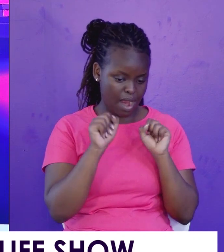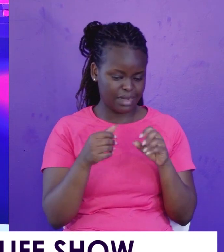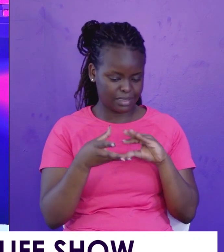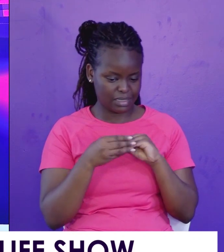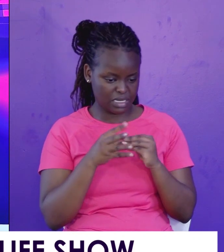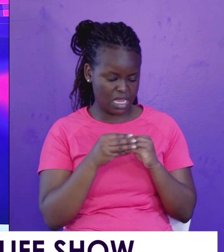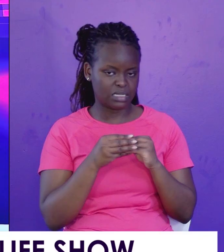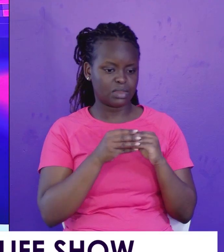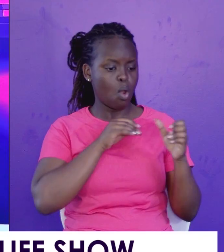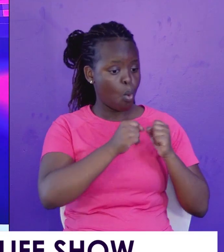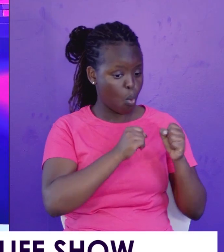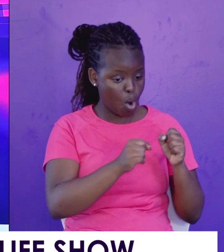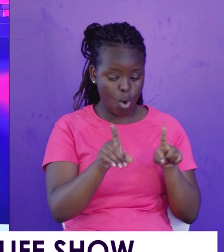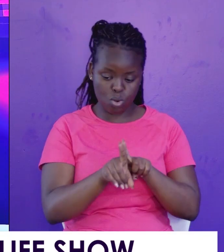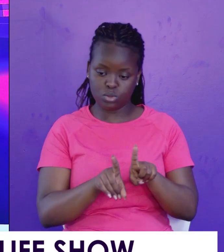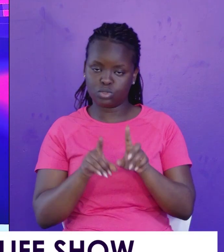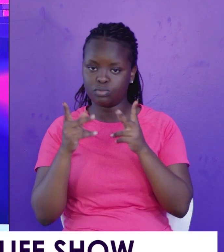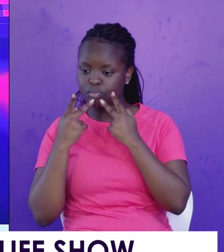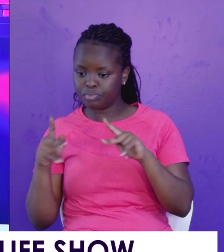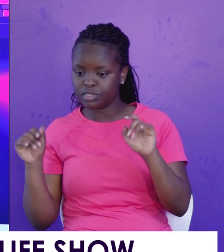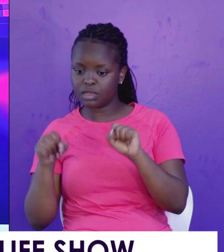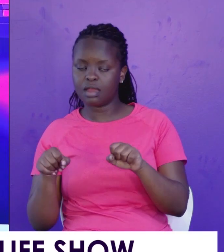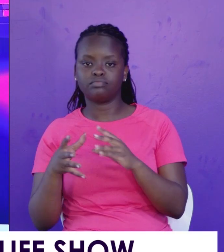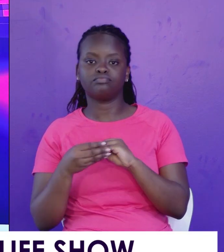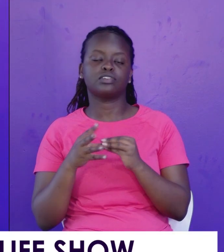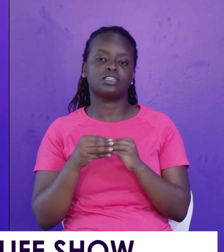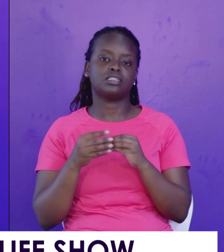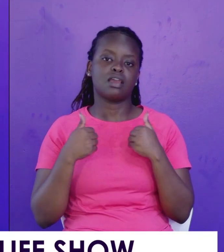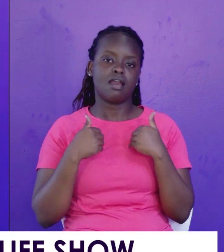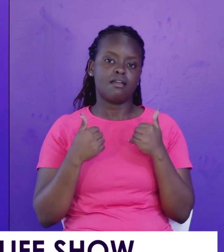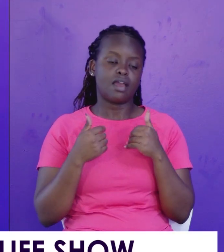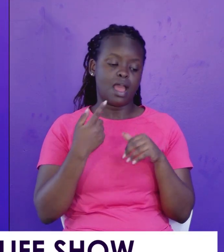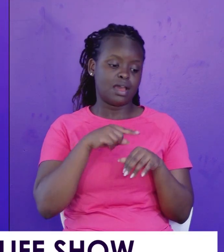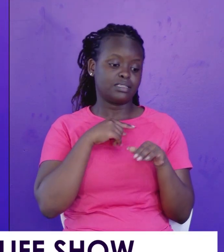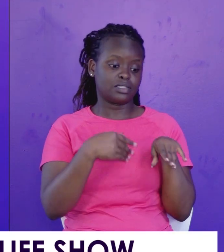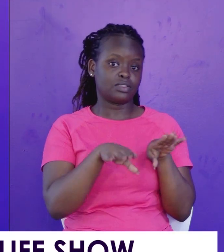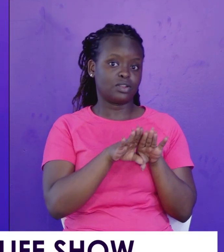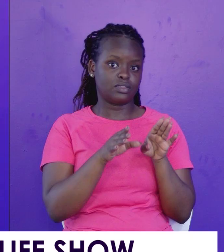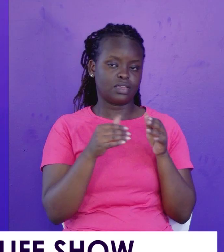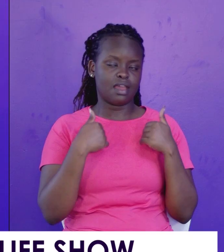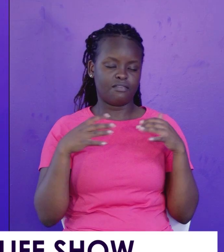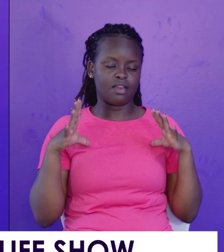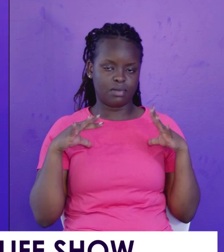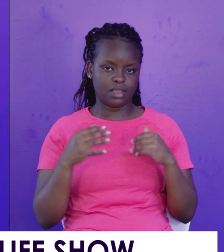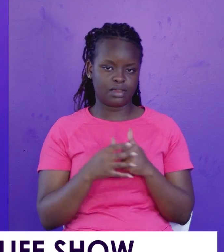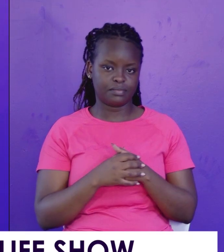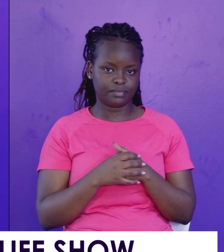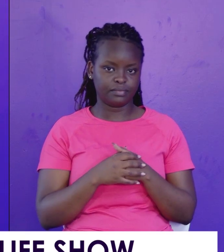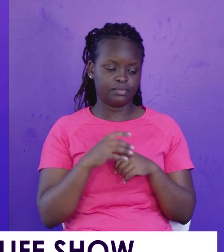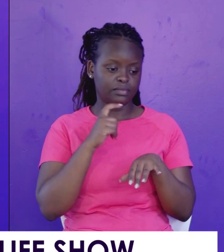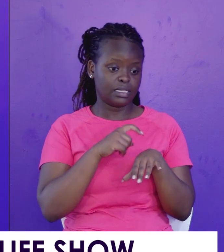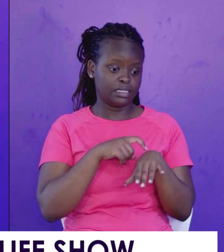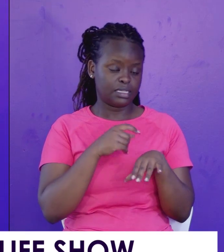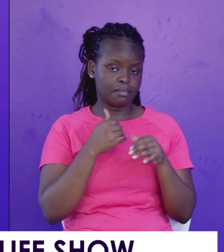with communication. Yeah, I Also remember create when there was a peace problem in, communication. and we are winding up. We are going for a break. Yeah. When there was a